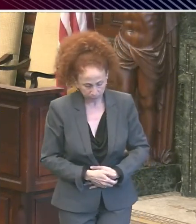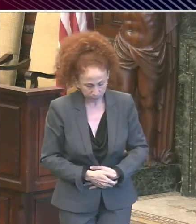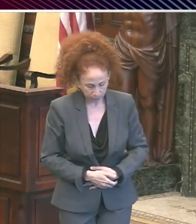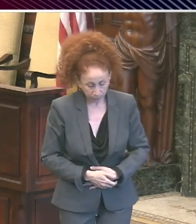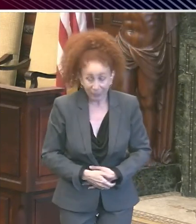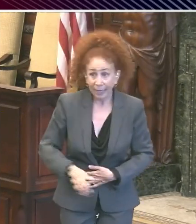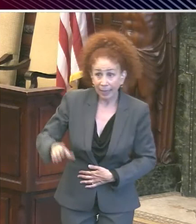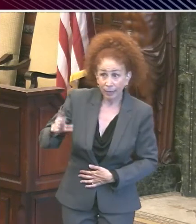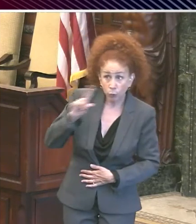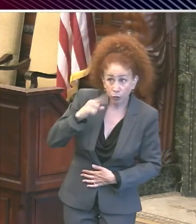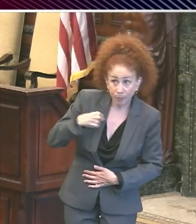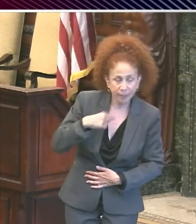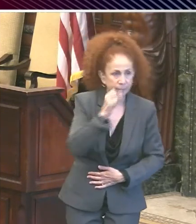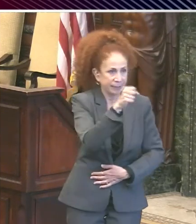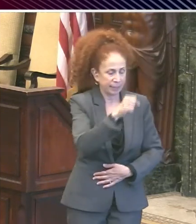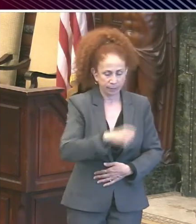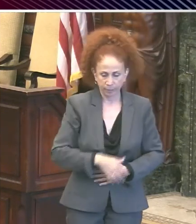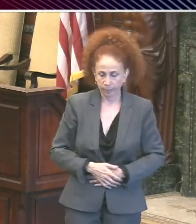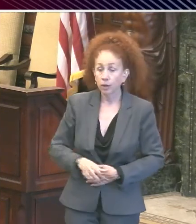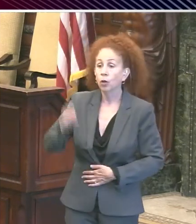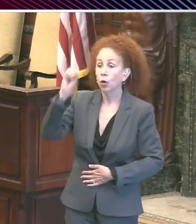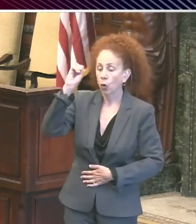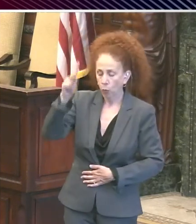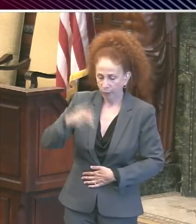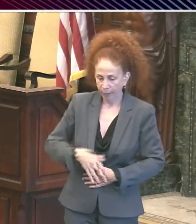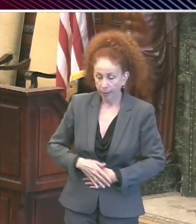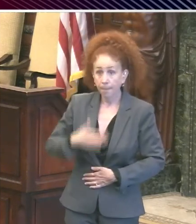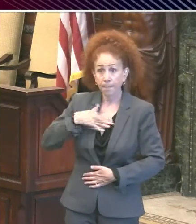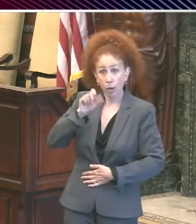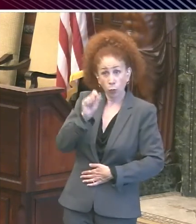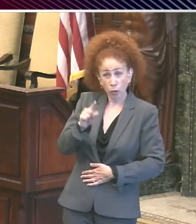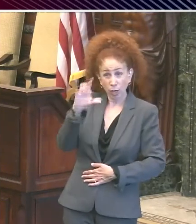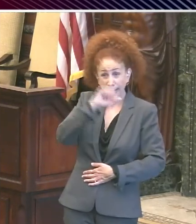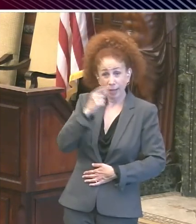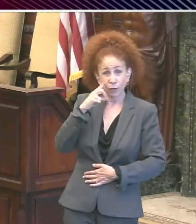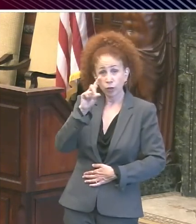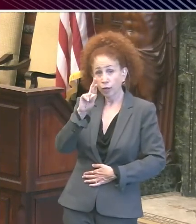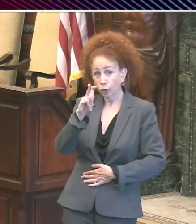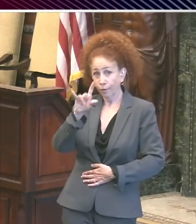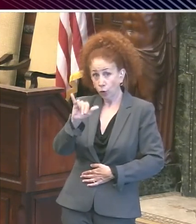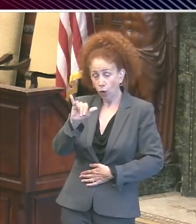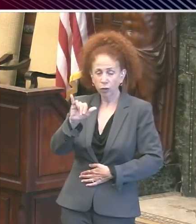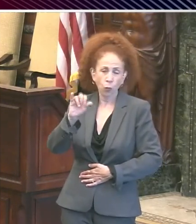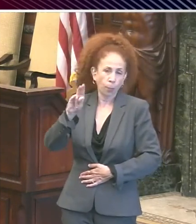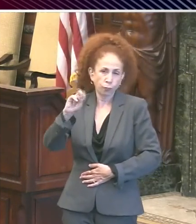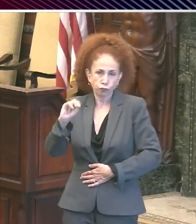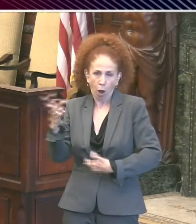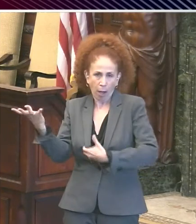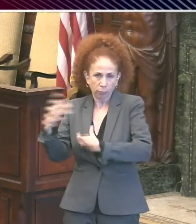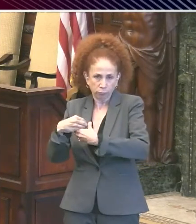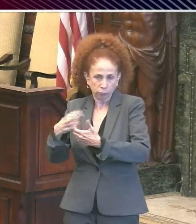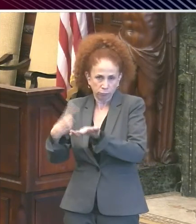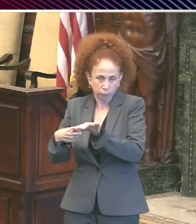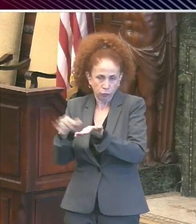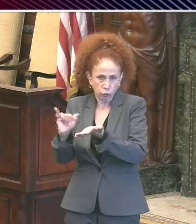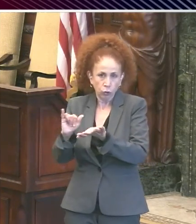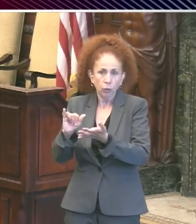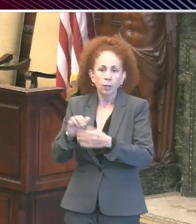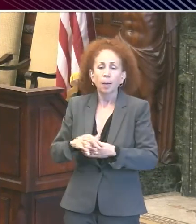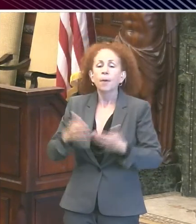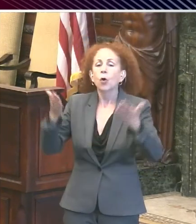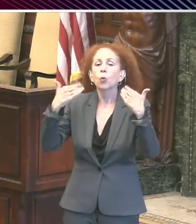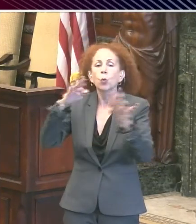Hi, can you hear me? Yes. All right. This question, I suppose, is for Dr. Farley, or Brian can jump in. It's just about the